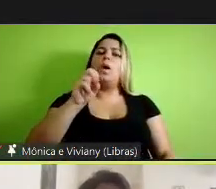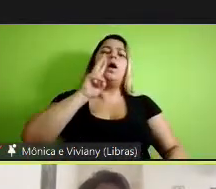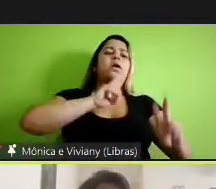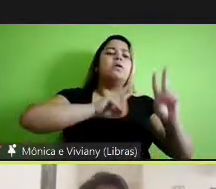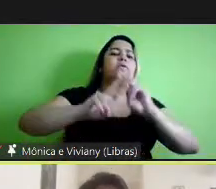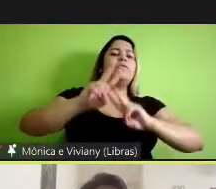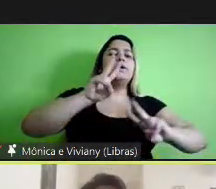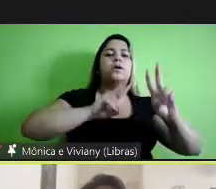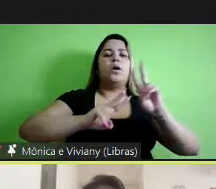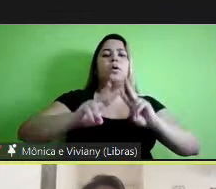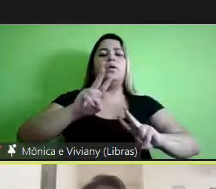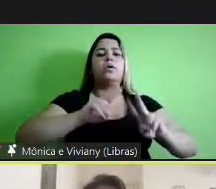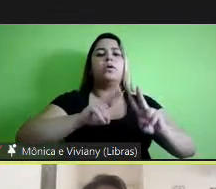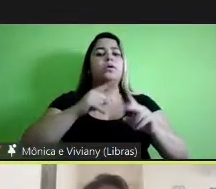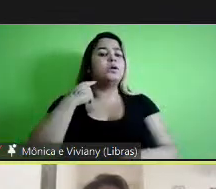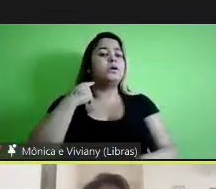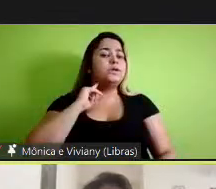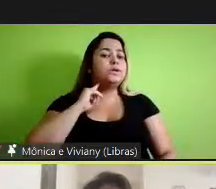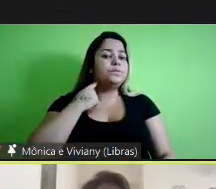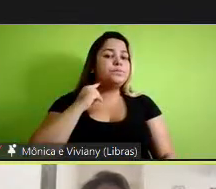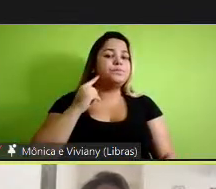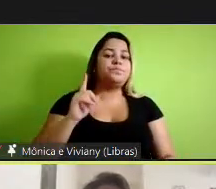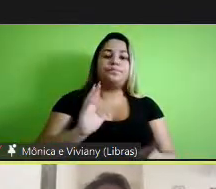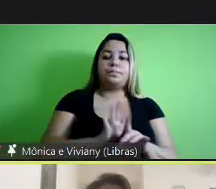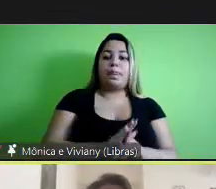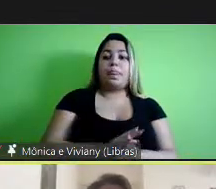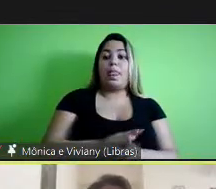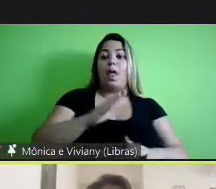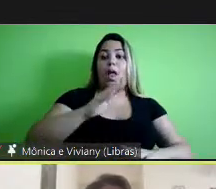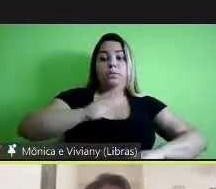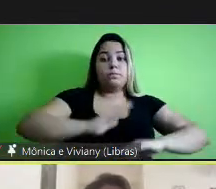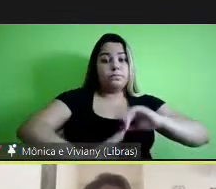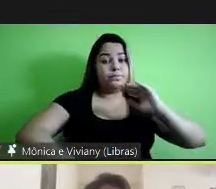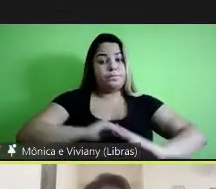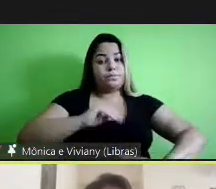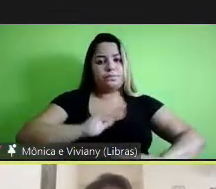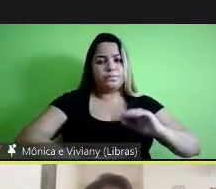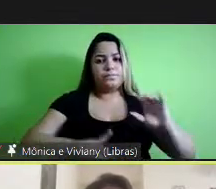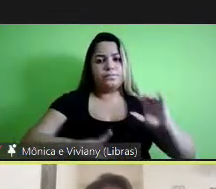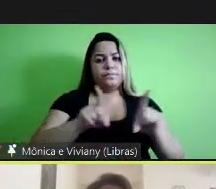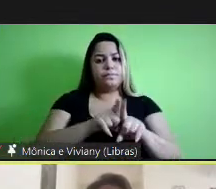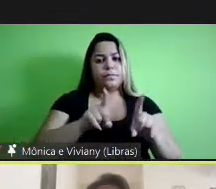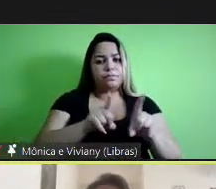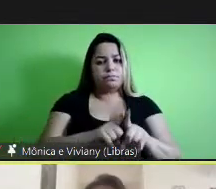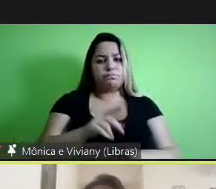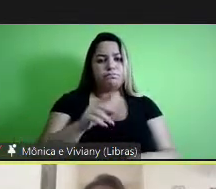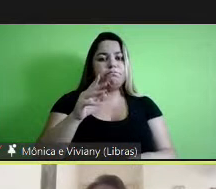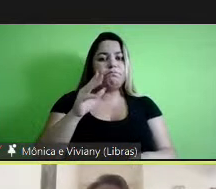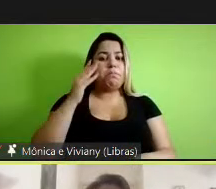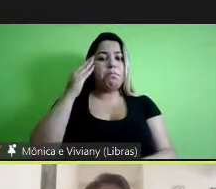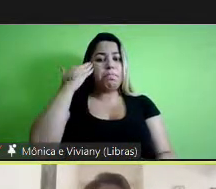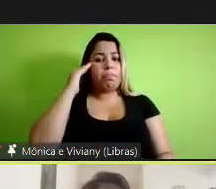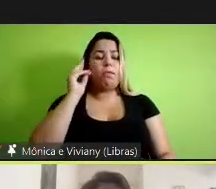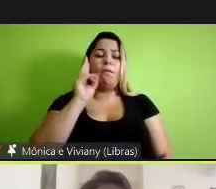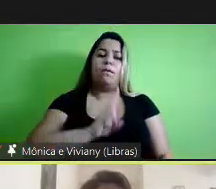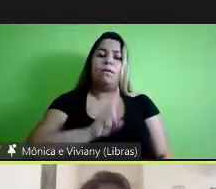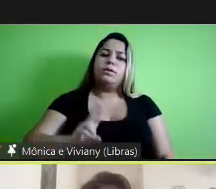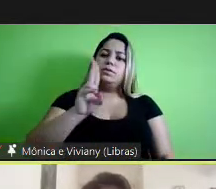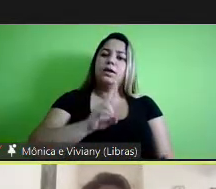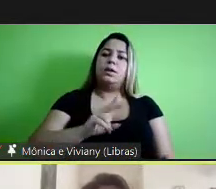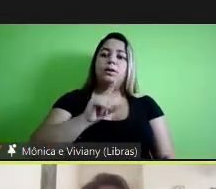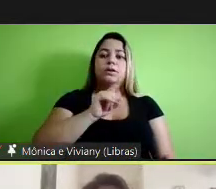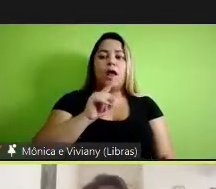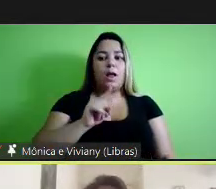will also help us deal with the residue production and when